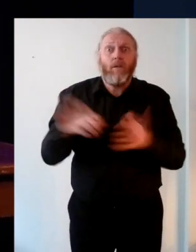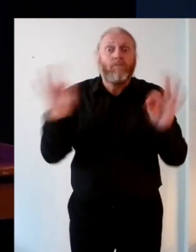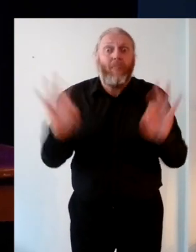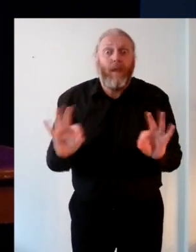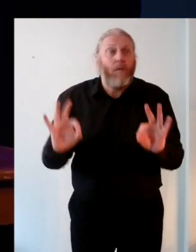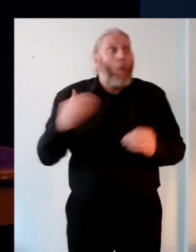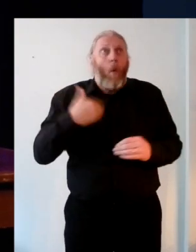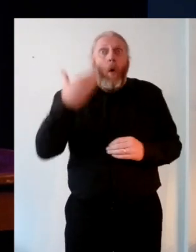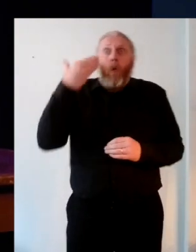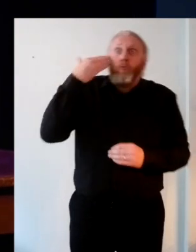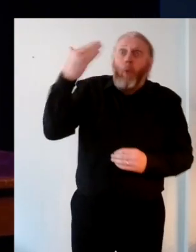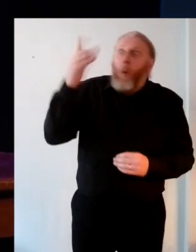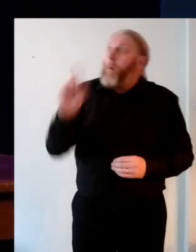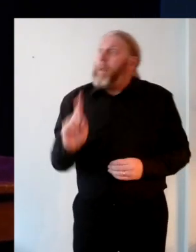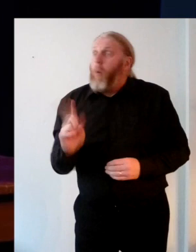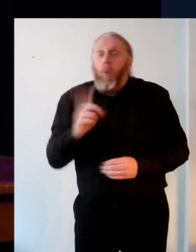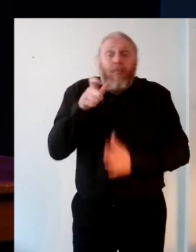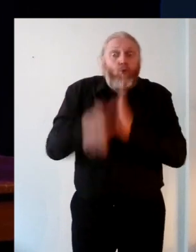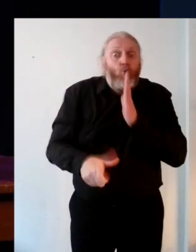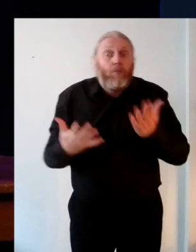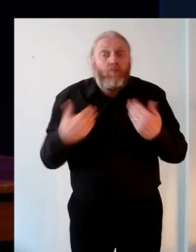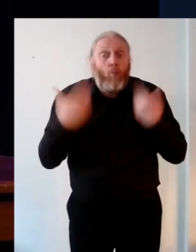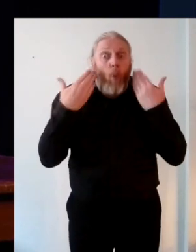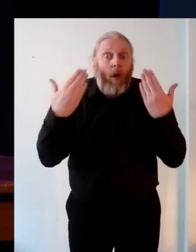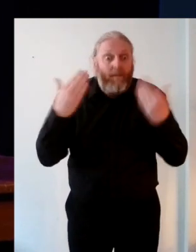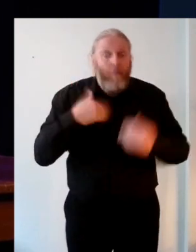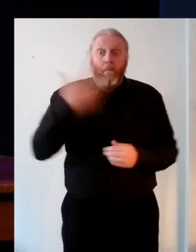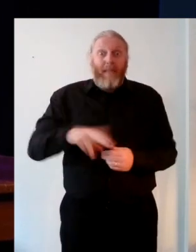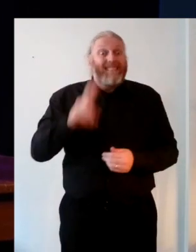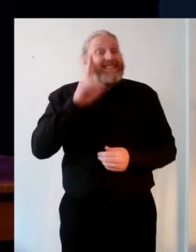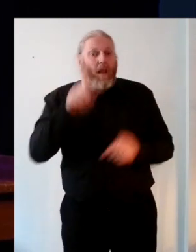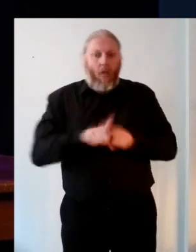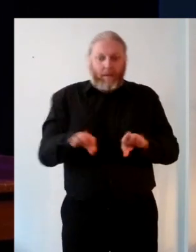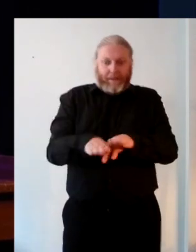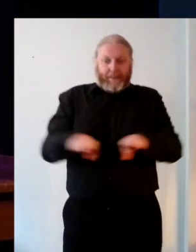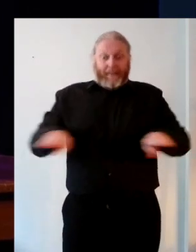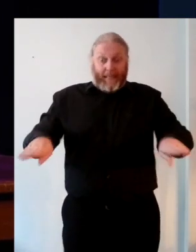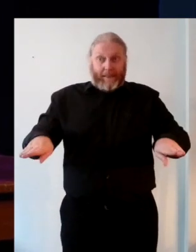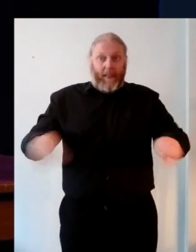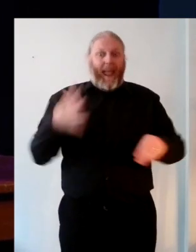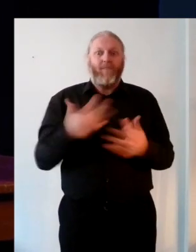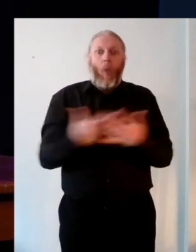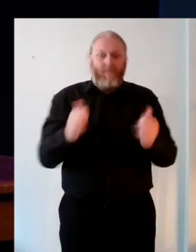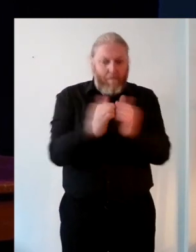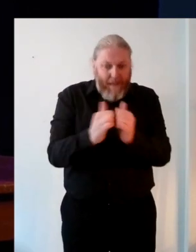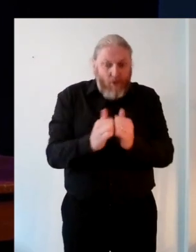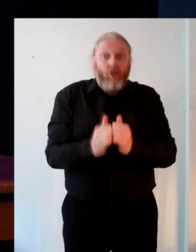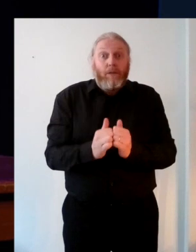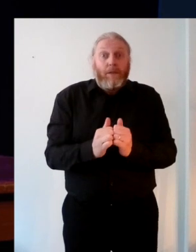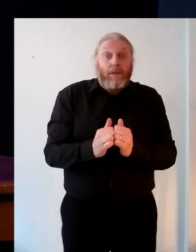what people do in offices, no. So I've seen them, they sit at desks, and they do stuff with paper,